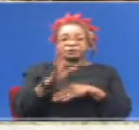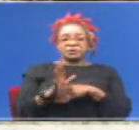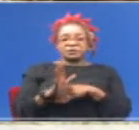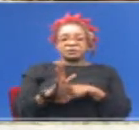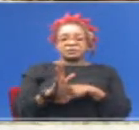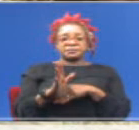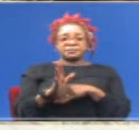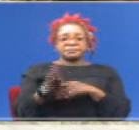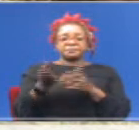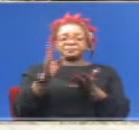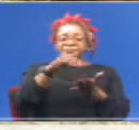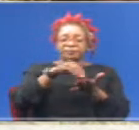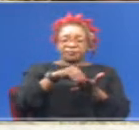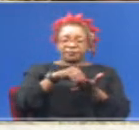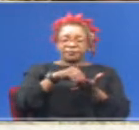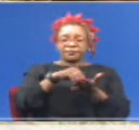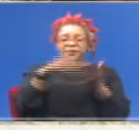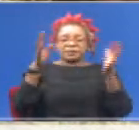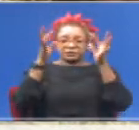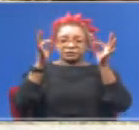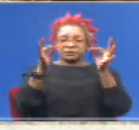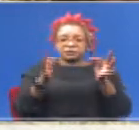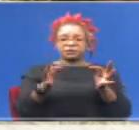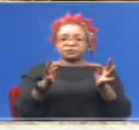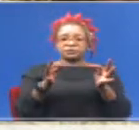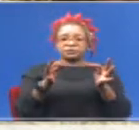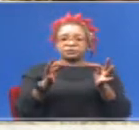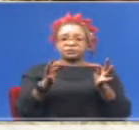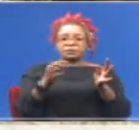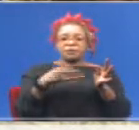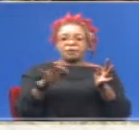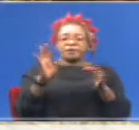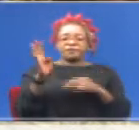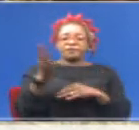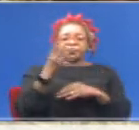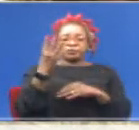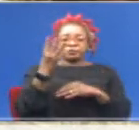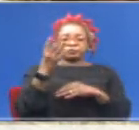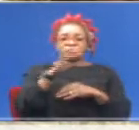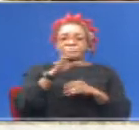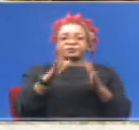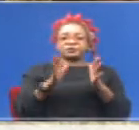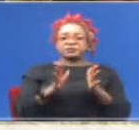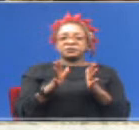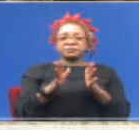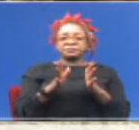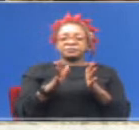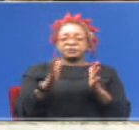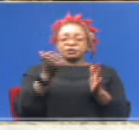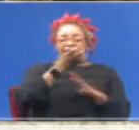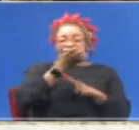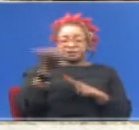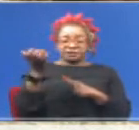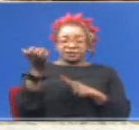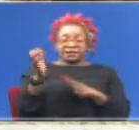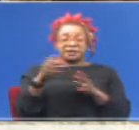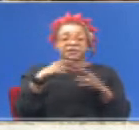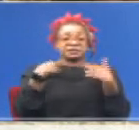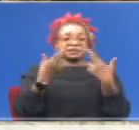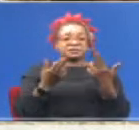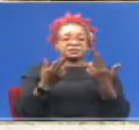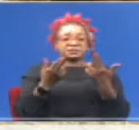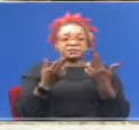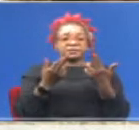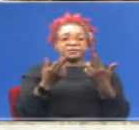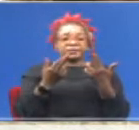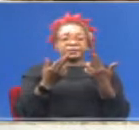against the express decision of a majority of four commissioners to reject those results.